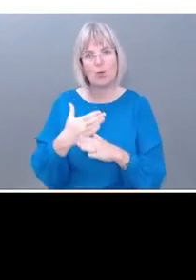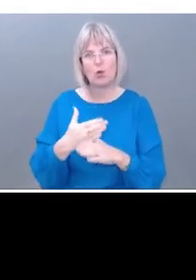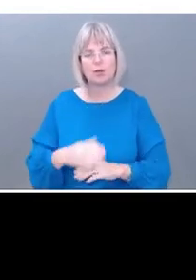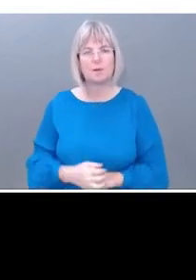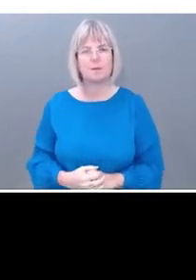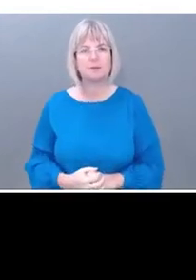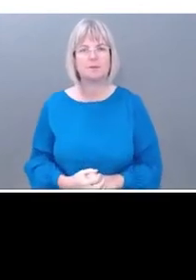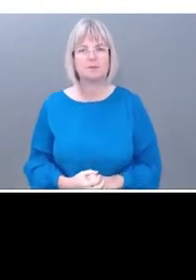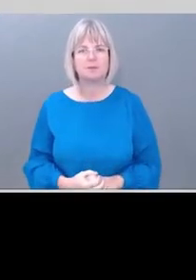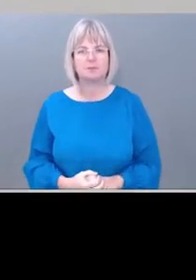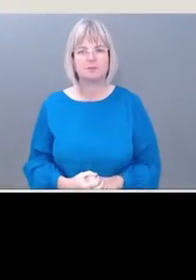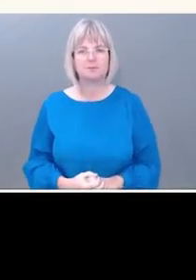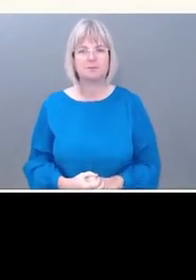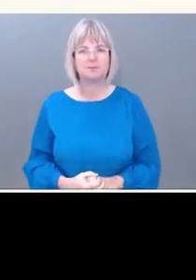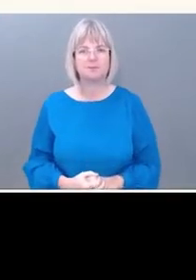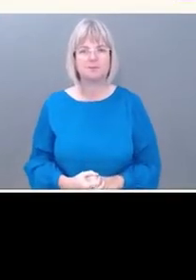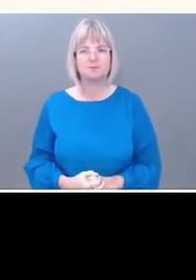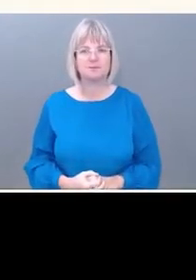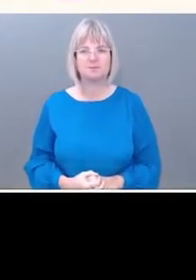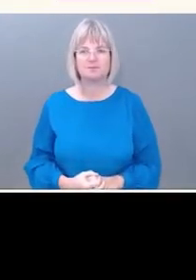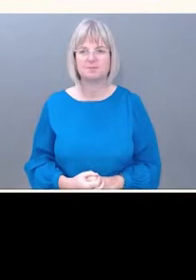Over to you, Matt.